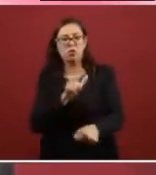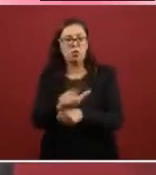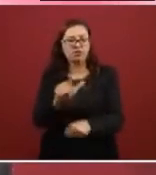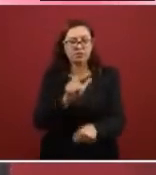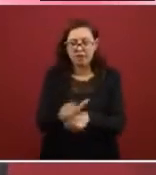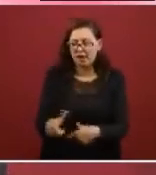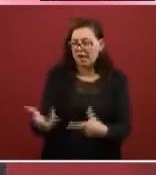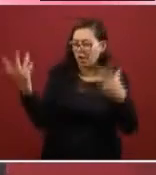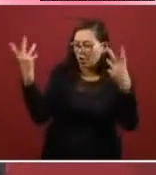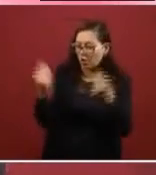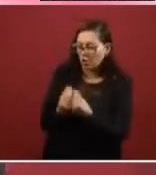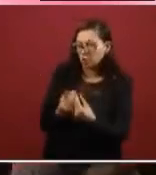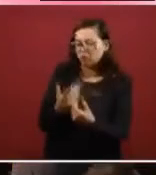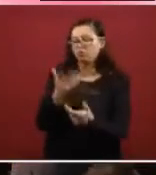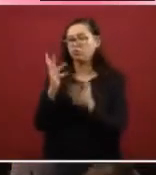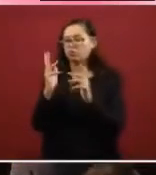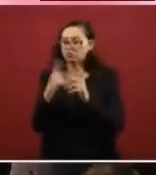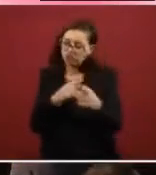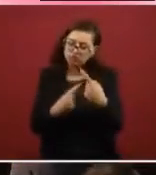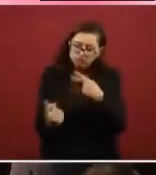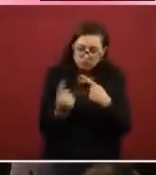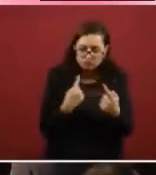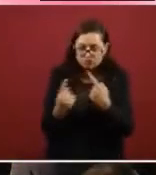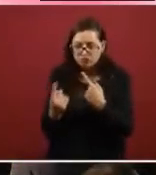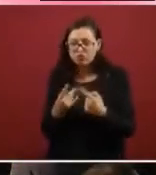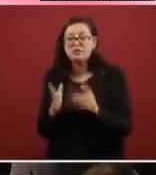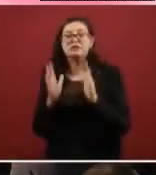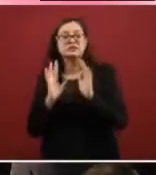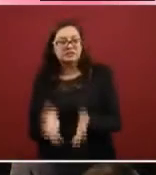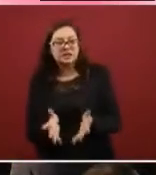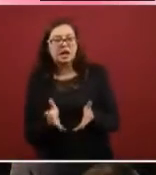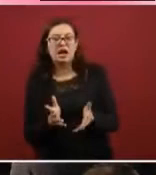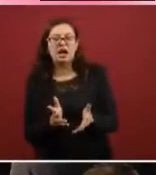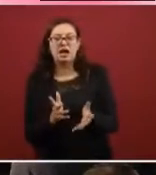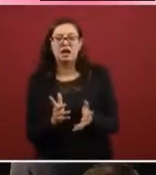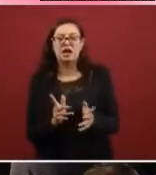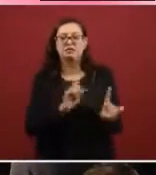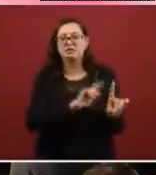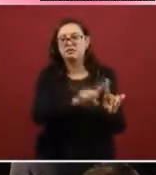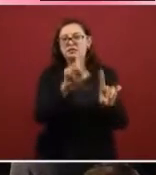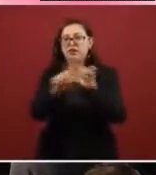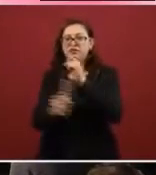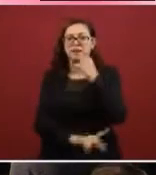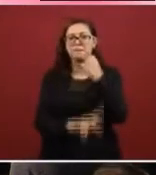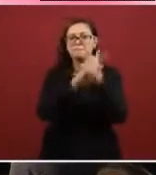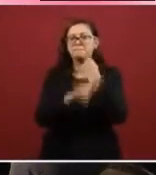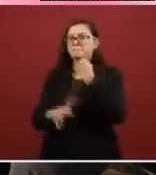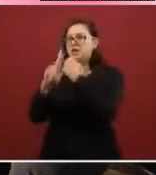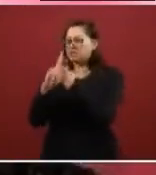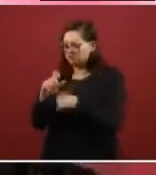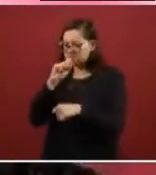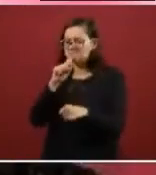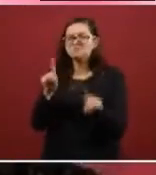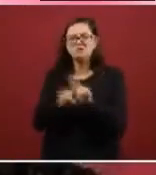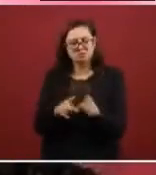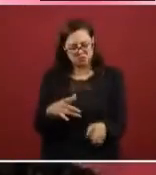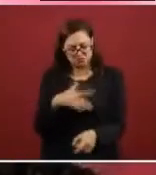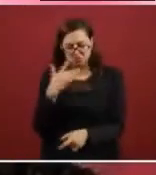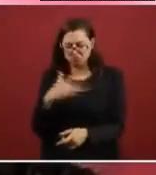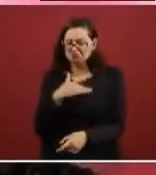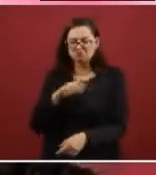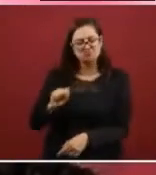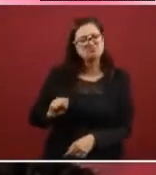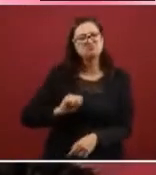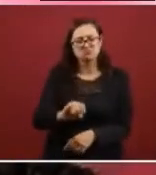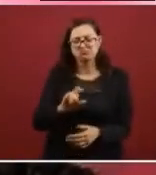Guatemala, with the Central American countries have given por parte de los siguientes países e the following countries and institutions lugar, have